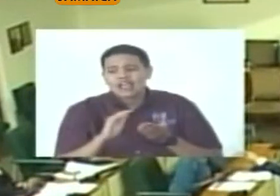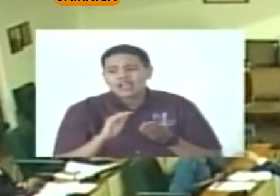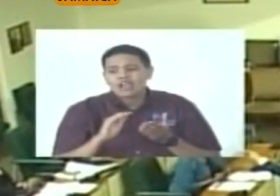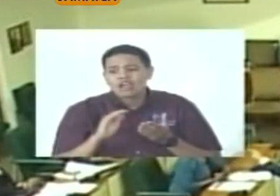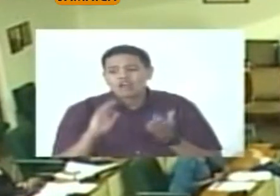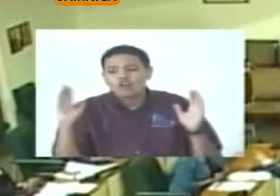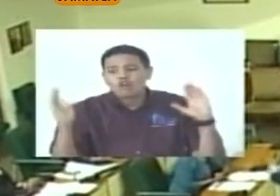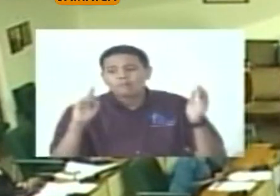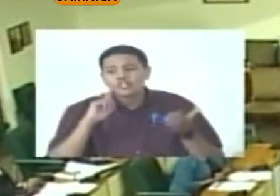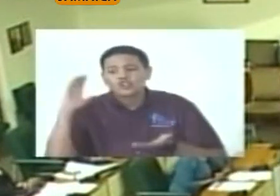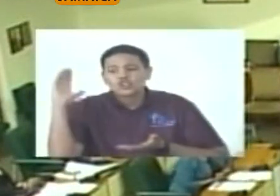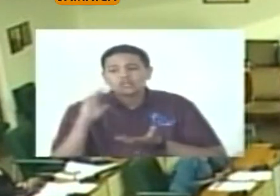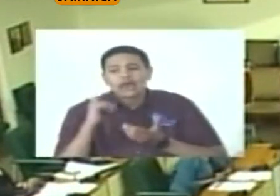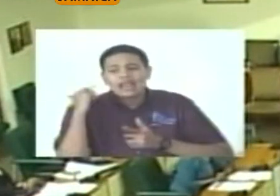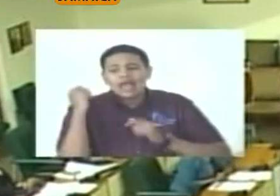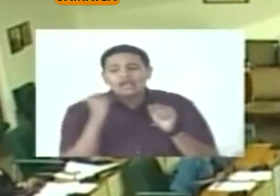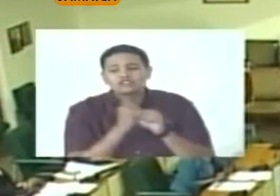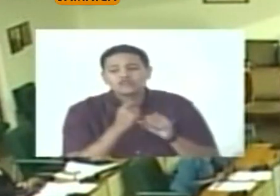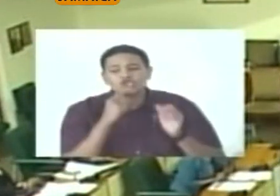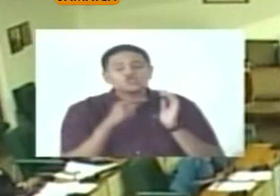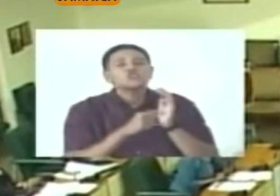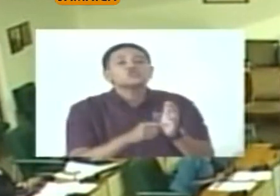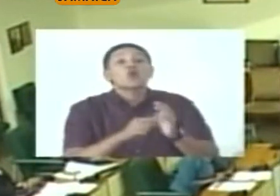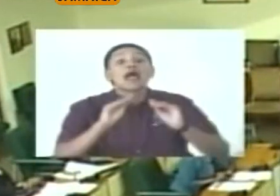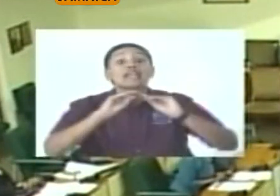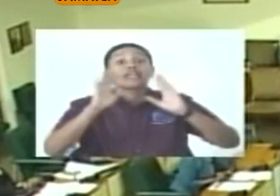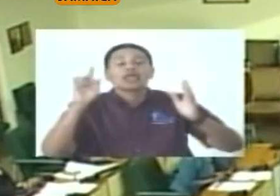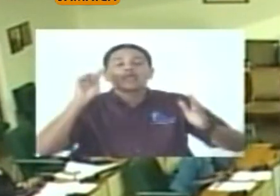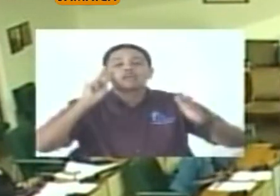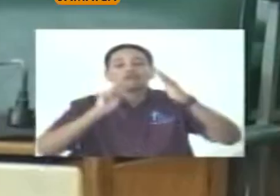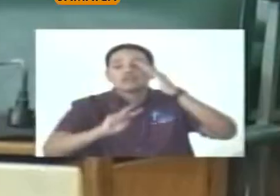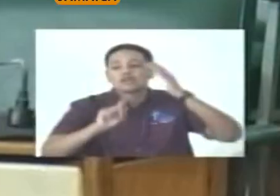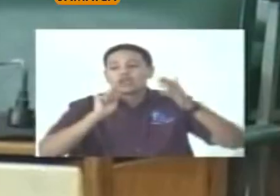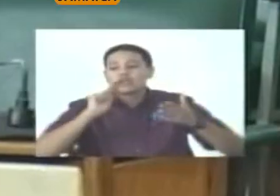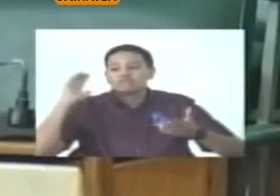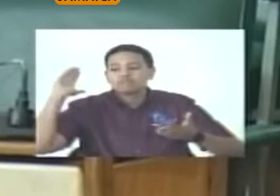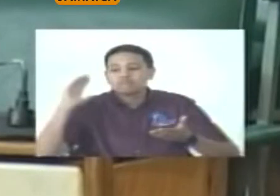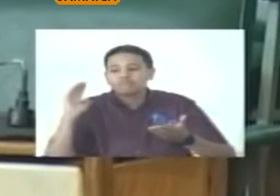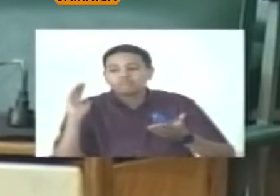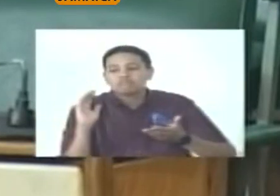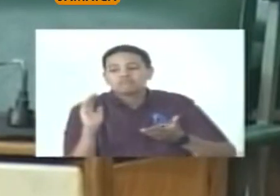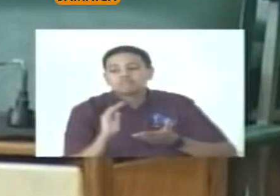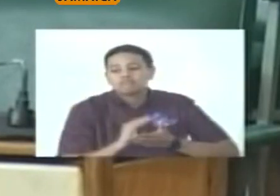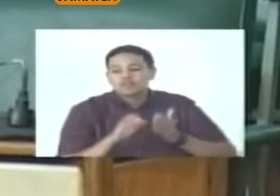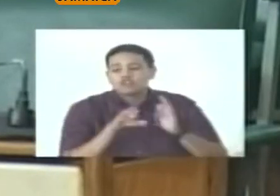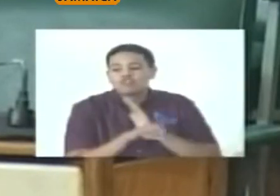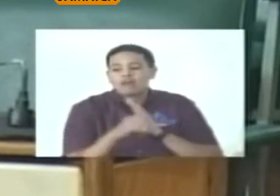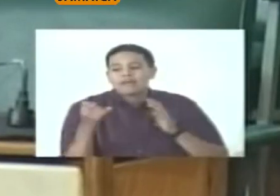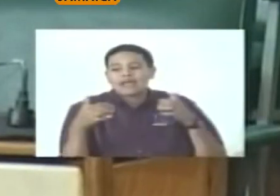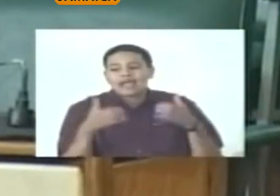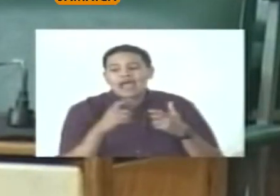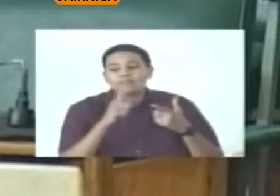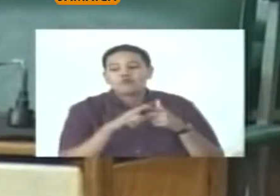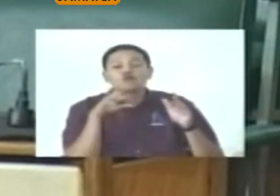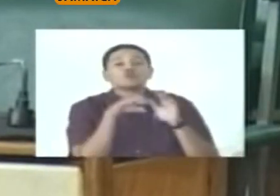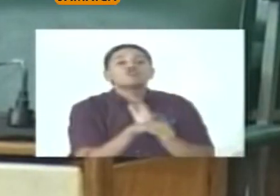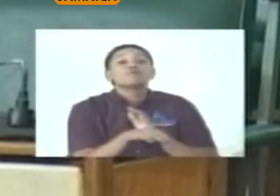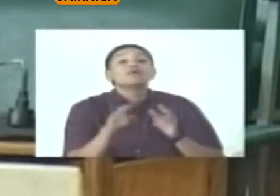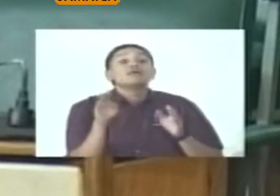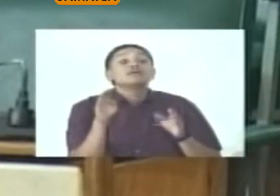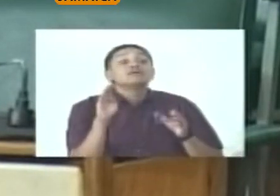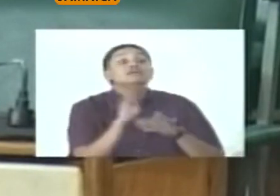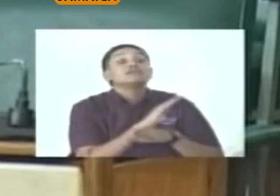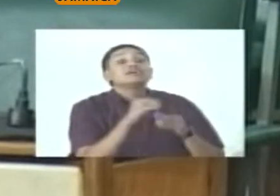year, Mr. President, shows a clear trajectory of breaking the back of criminal gangs and criminal enterprise in these